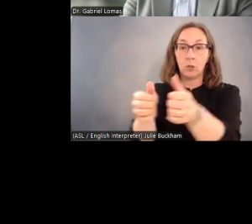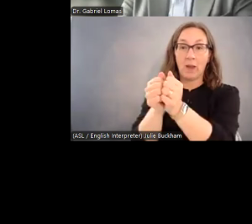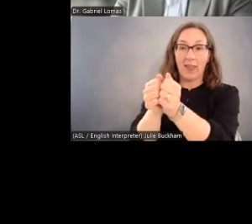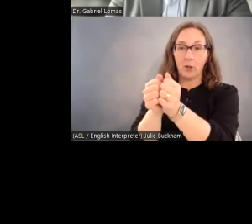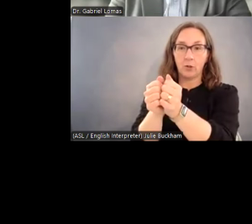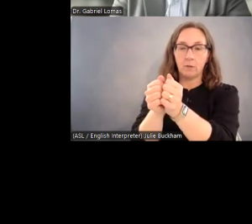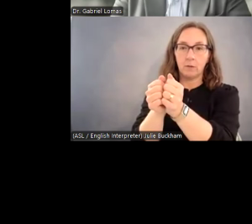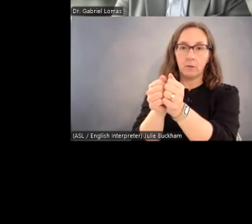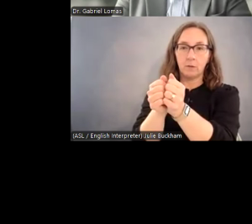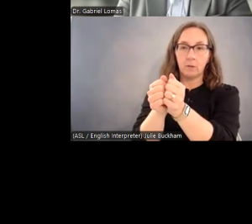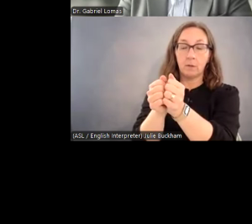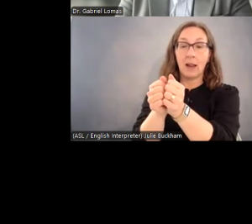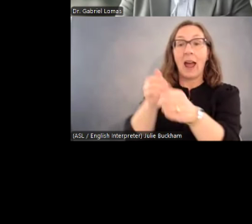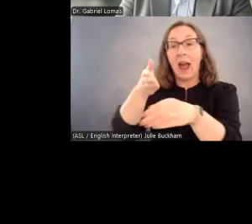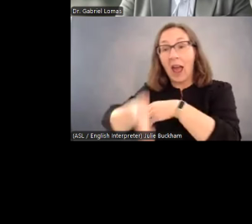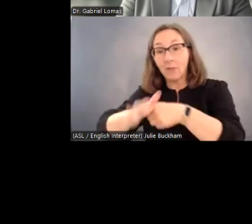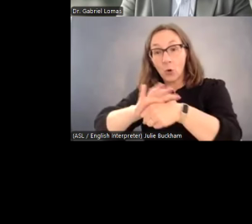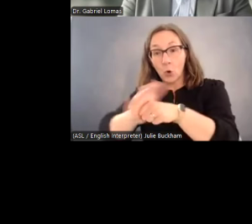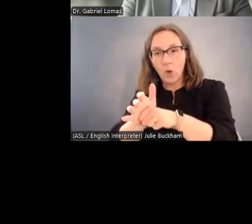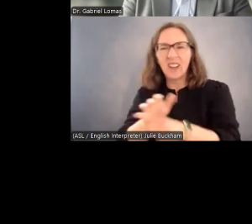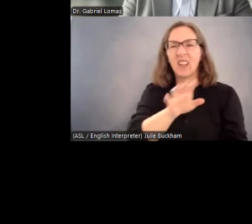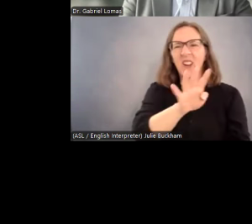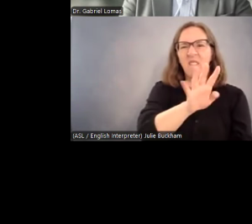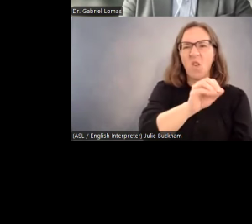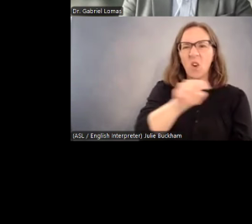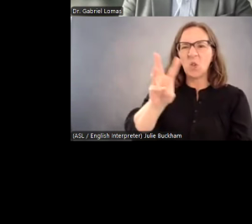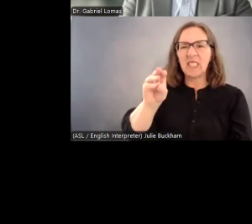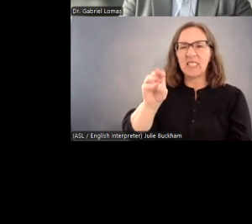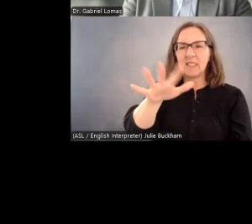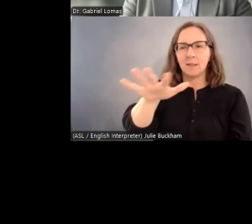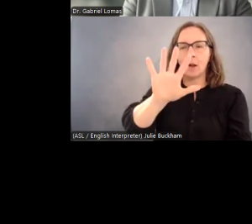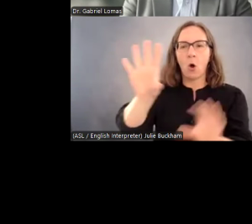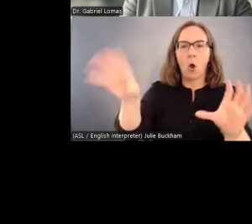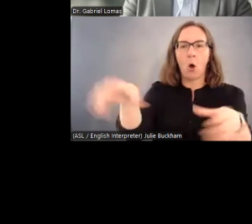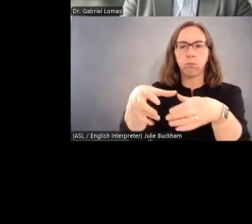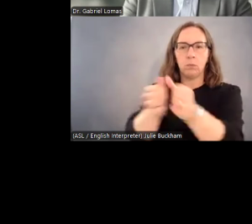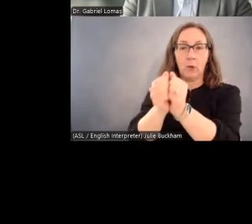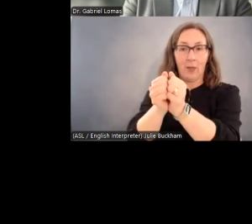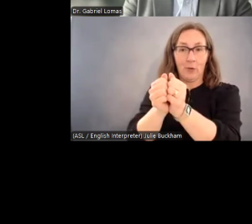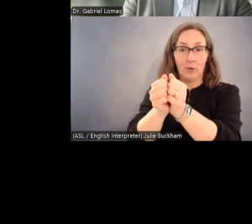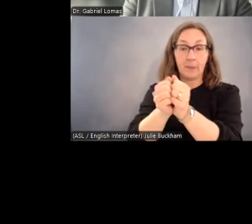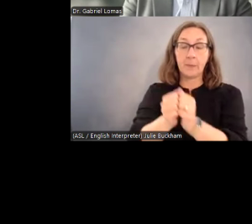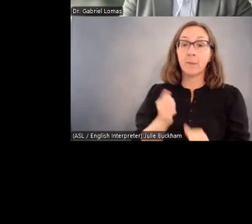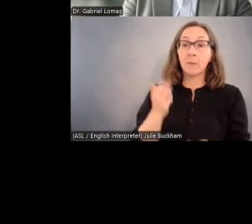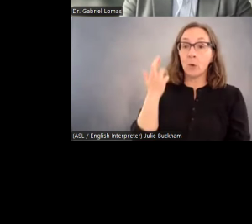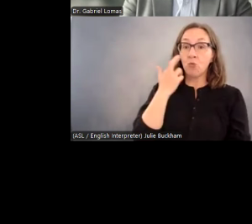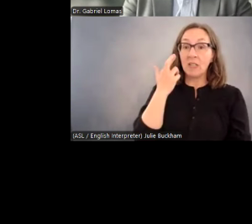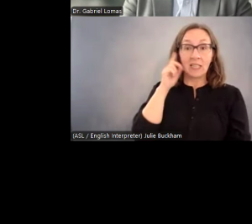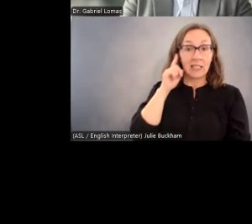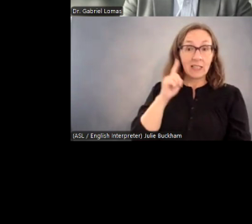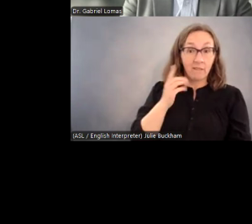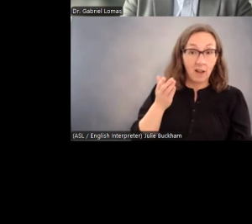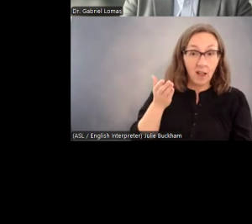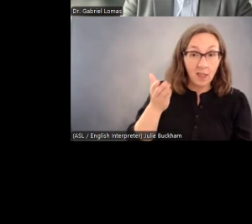about 40 to 60 deaf inmates housed together. The two primary reasons the deaf inmates are there have to do